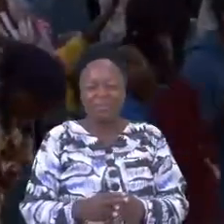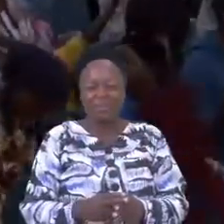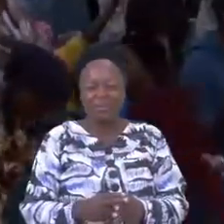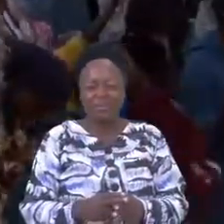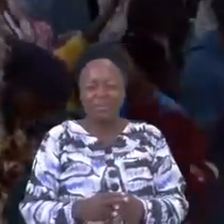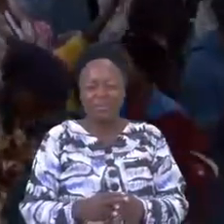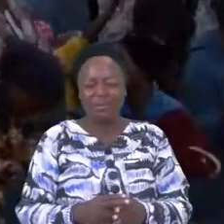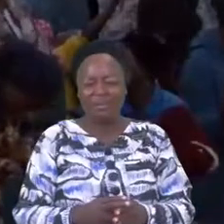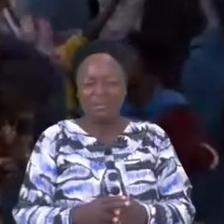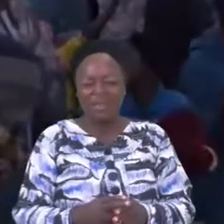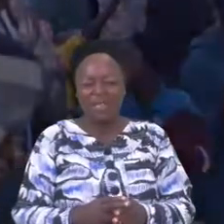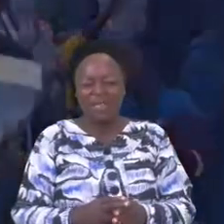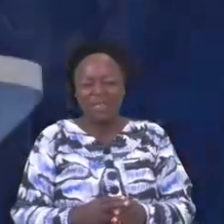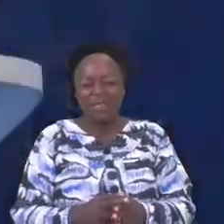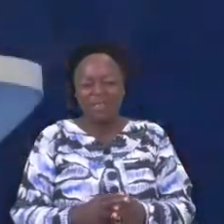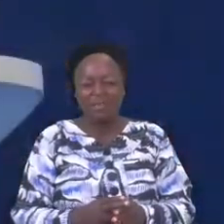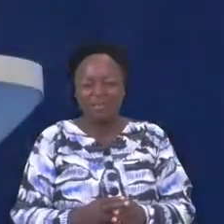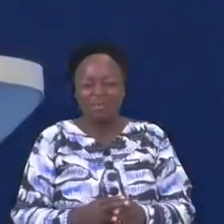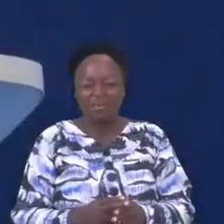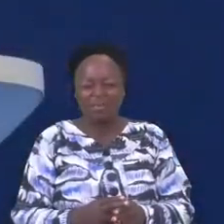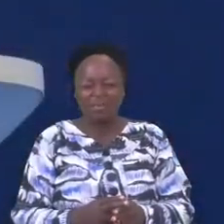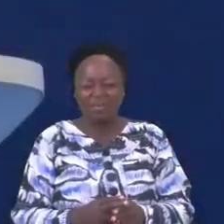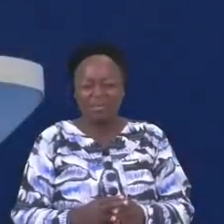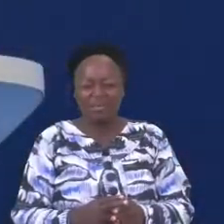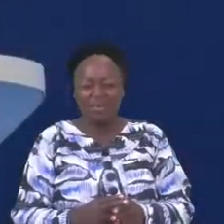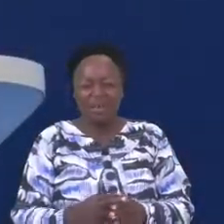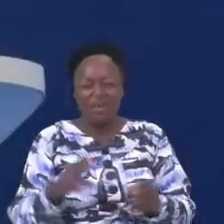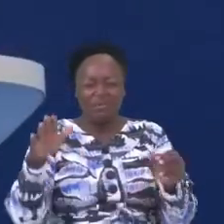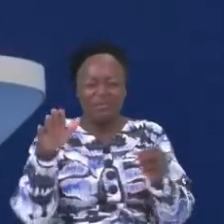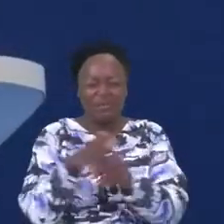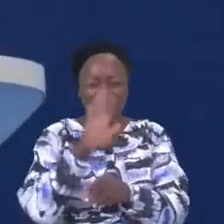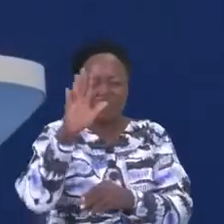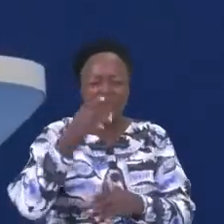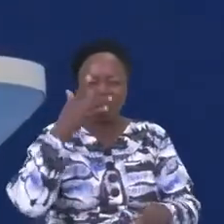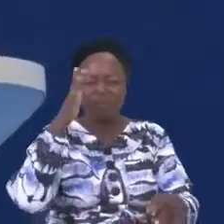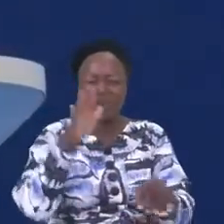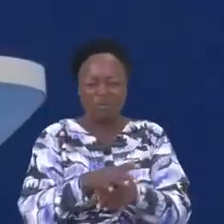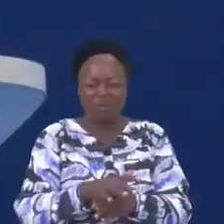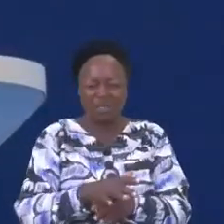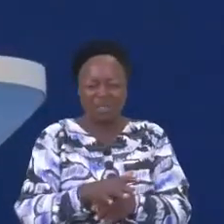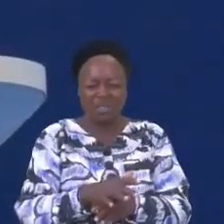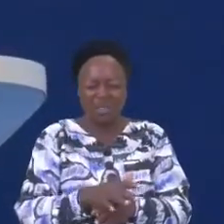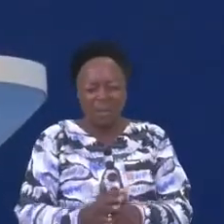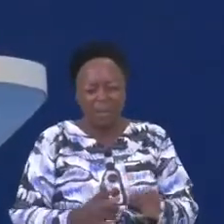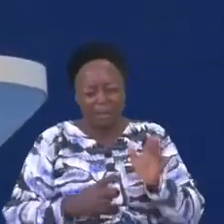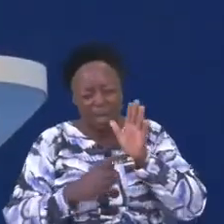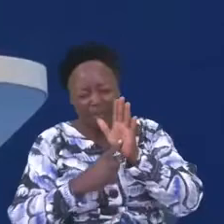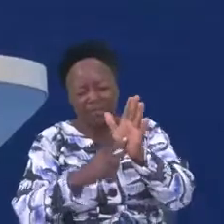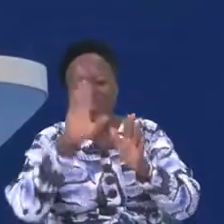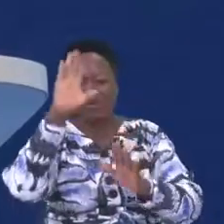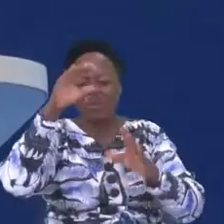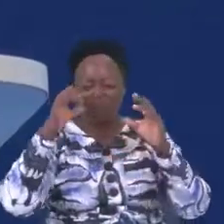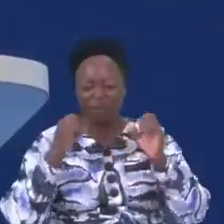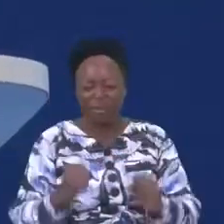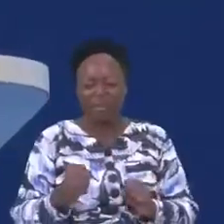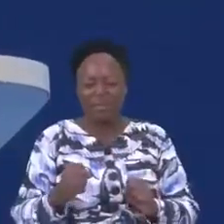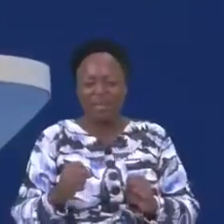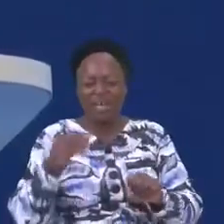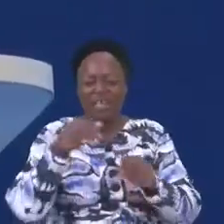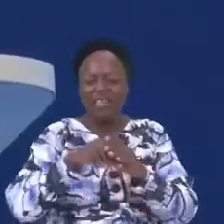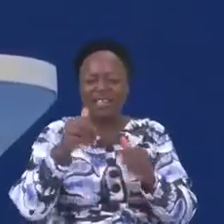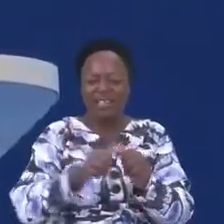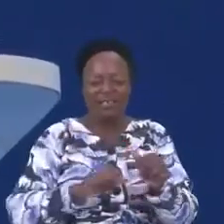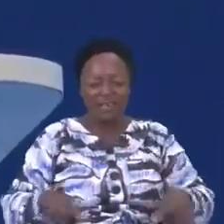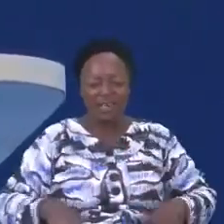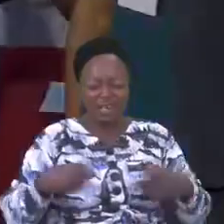Fulfill your word, fulfill your promise. Manifest your power in every